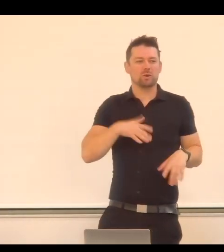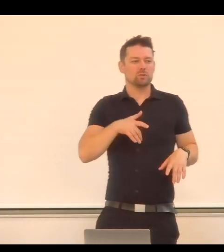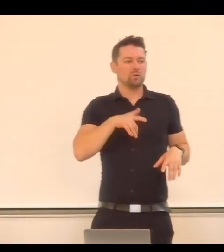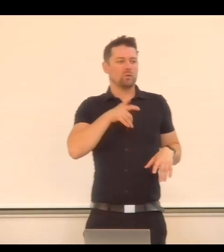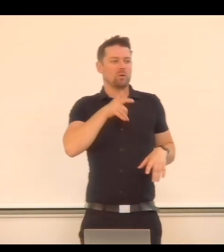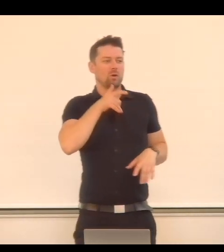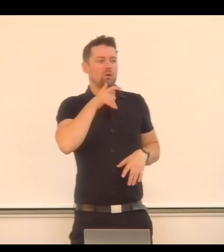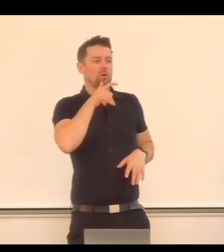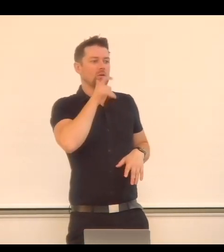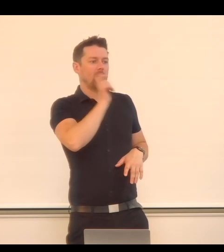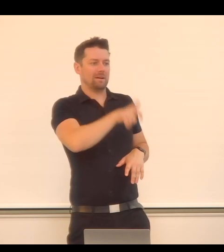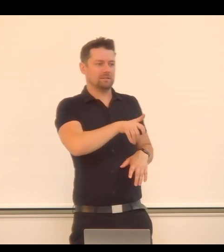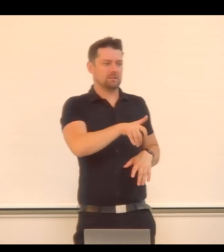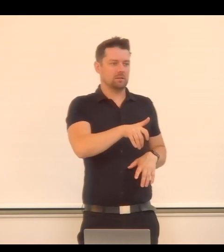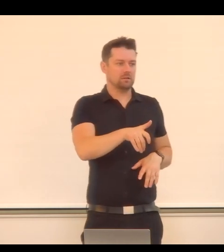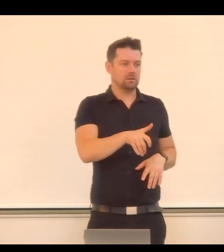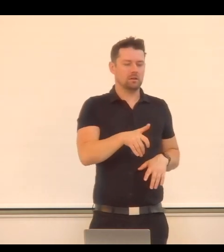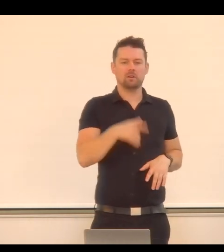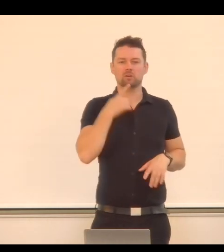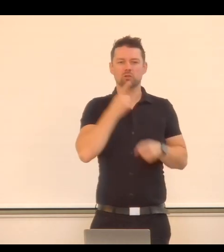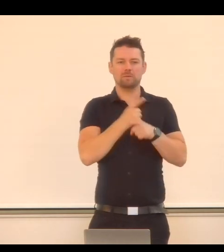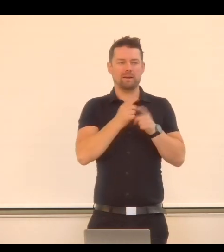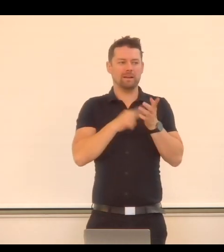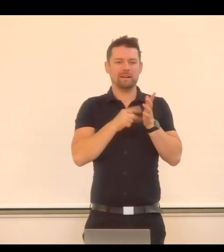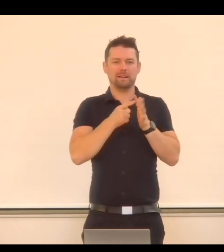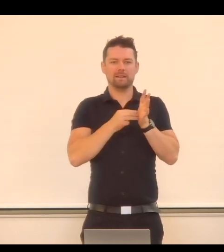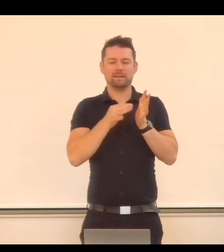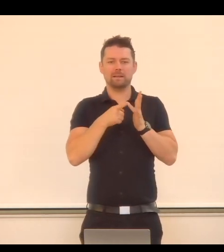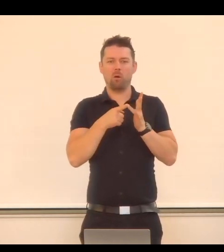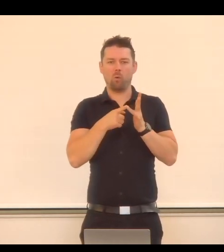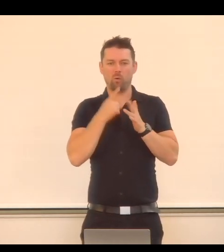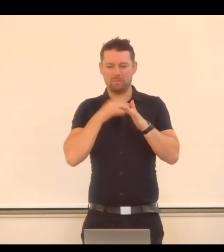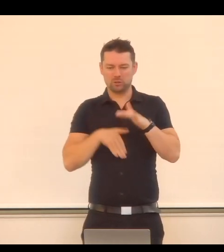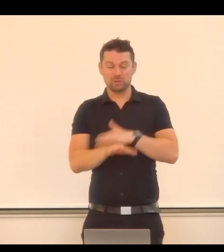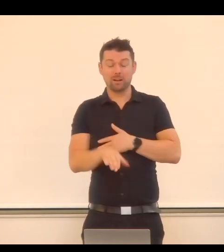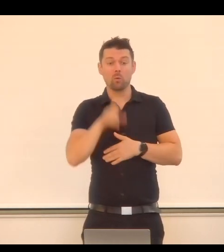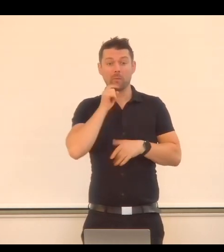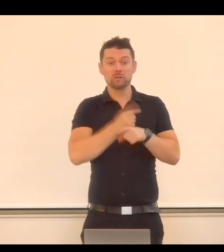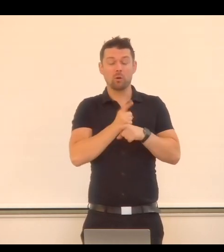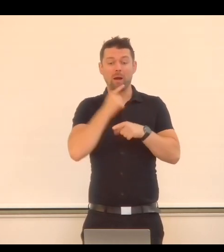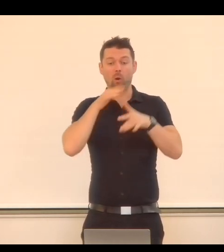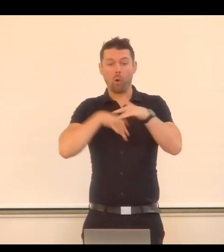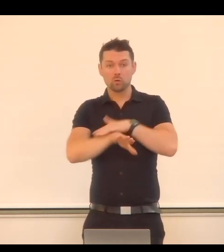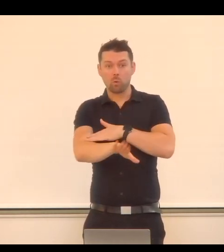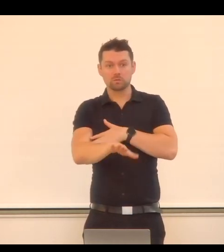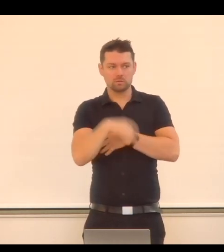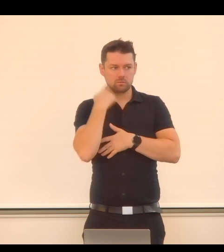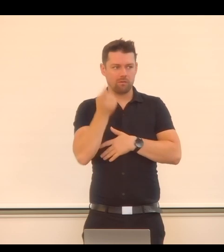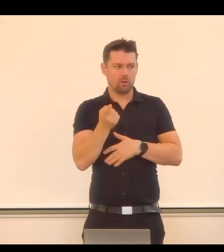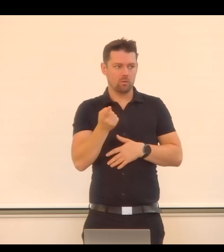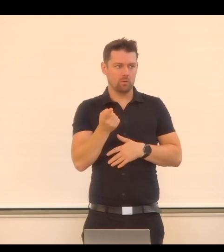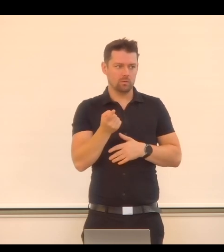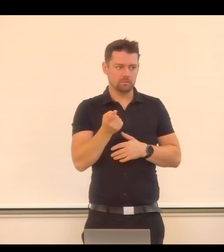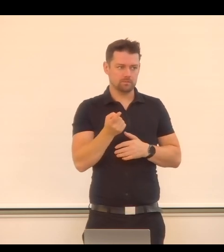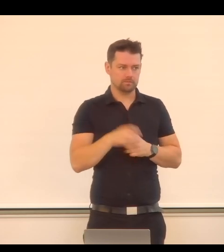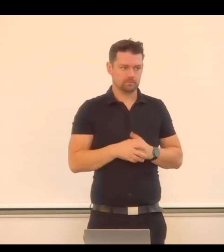before, obviously, NEMO missions. We'll be talking also about underwater habitats, including tomorrow. With the Biodyssus mission, it's one that's still